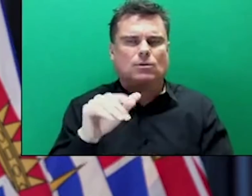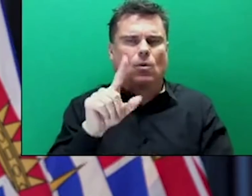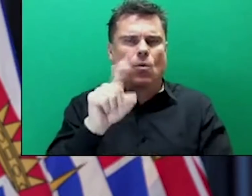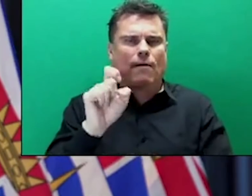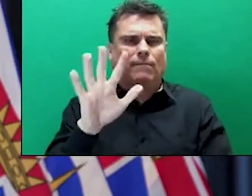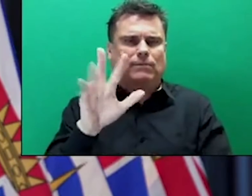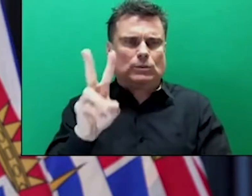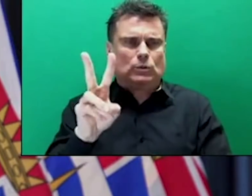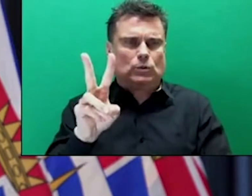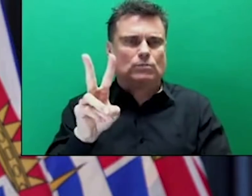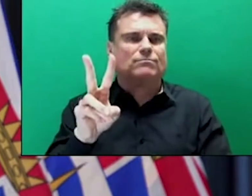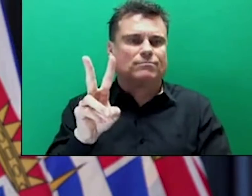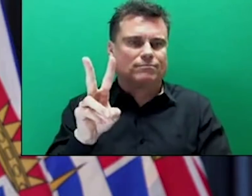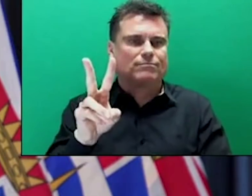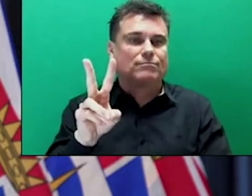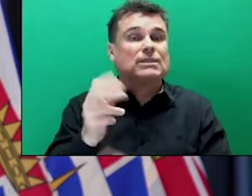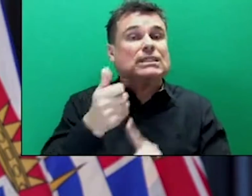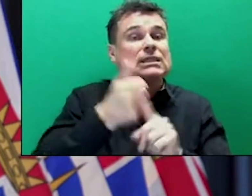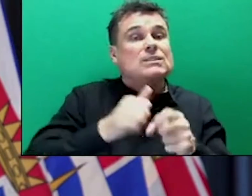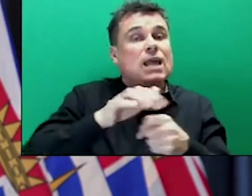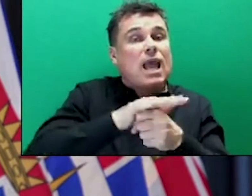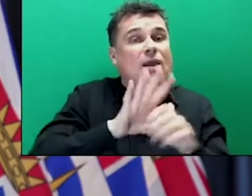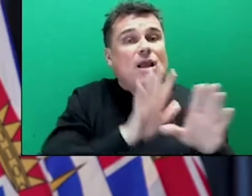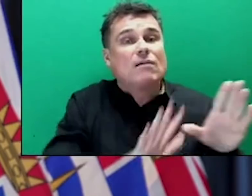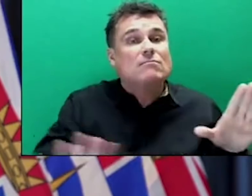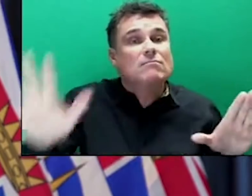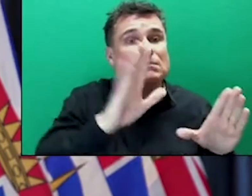the Vancouver Coastal Health Region,